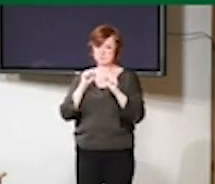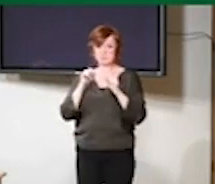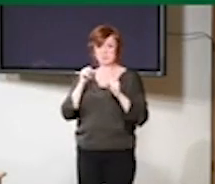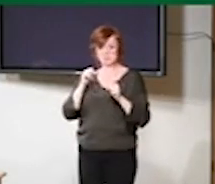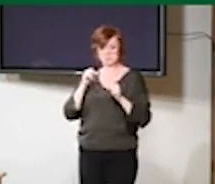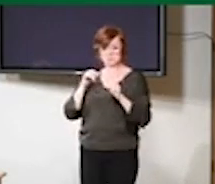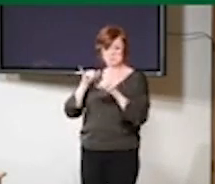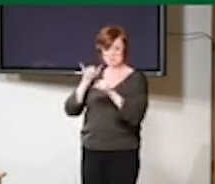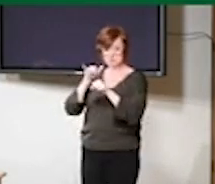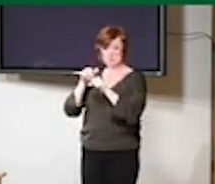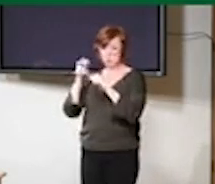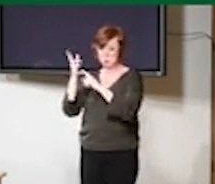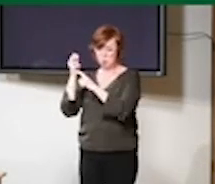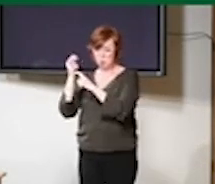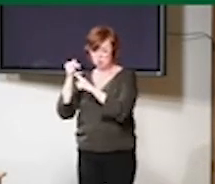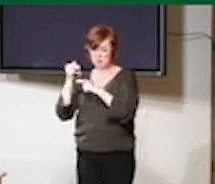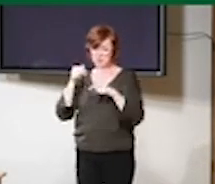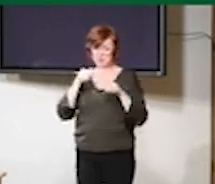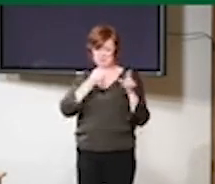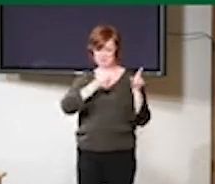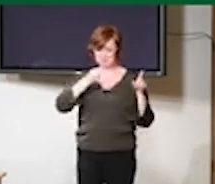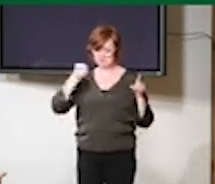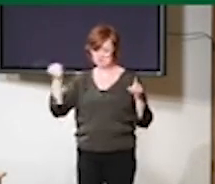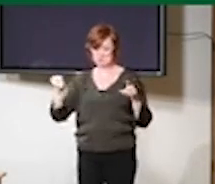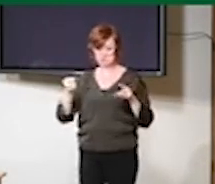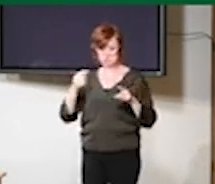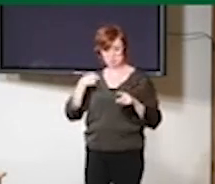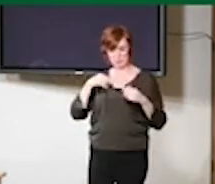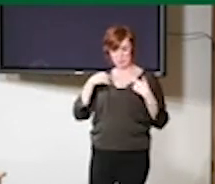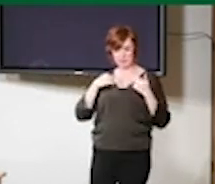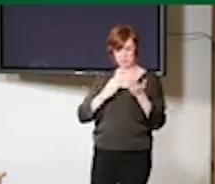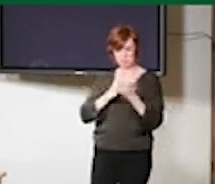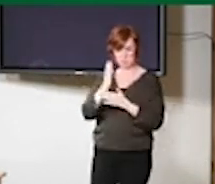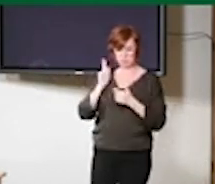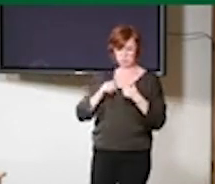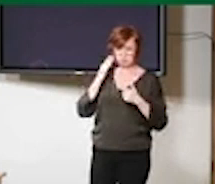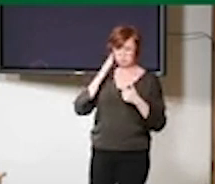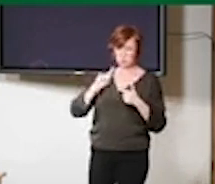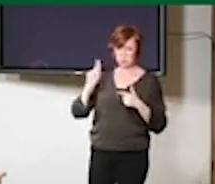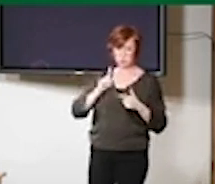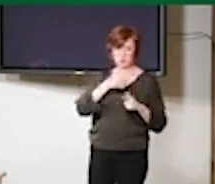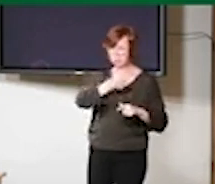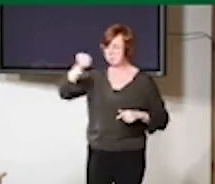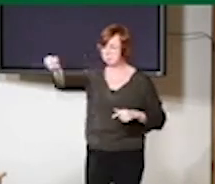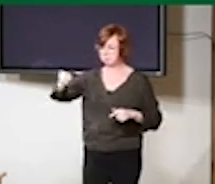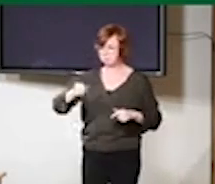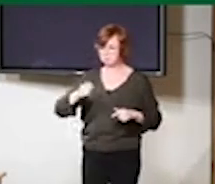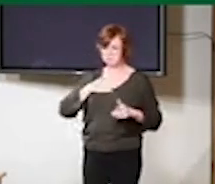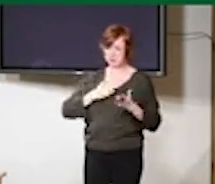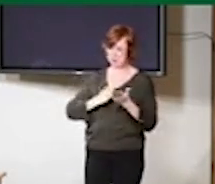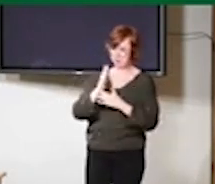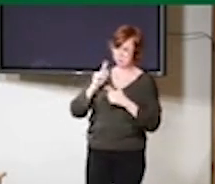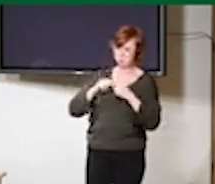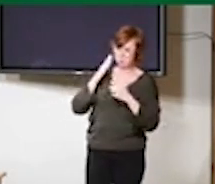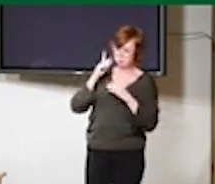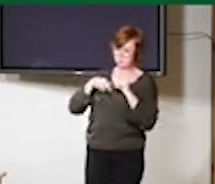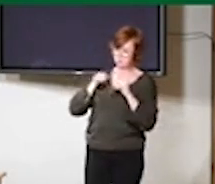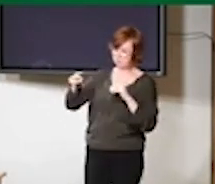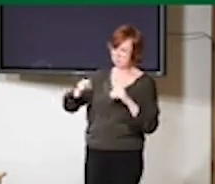would recommend is that as long as people are self-isolating in a home or